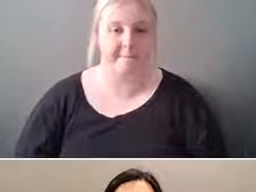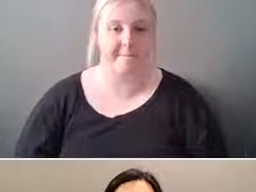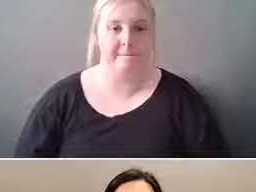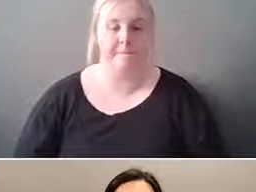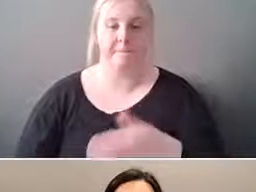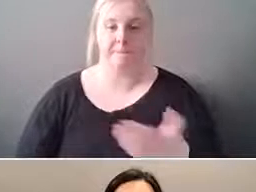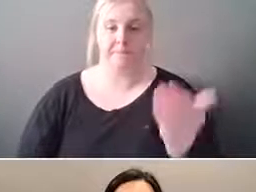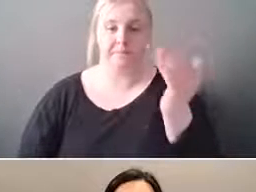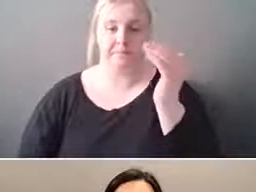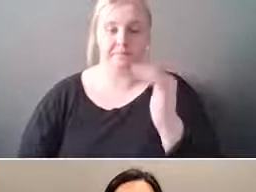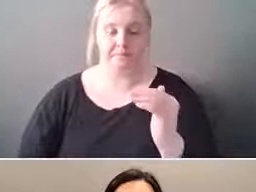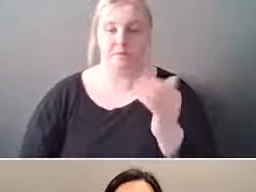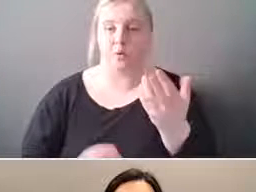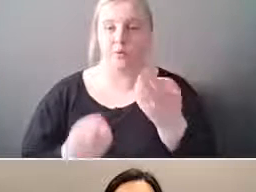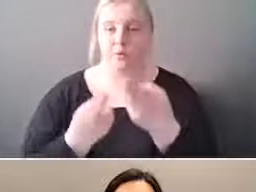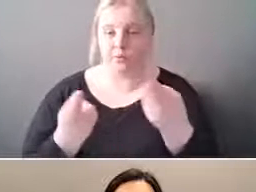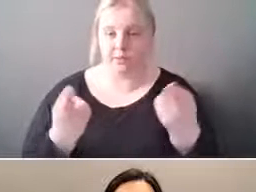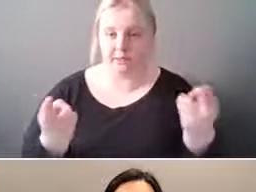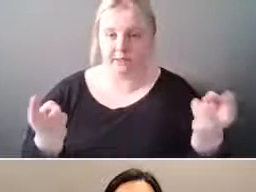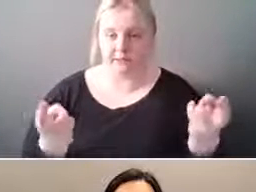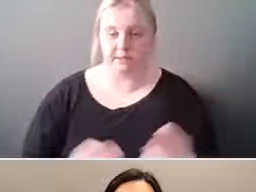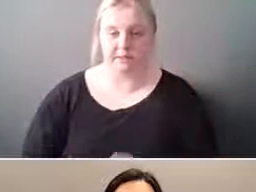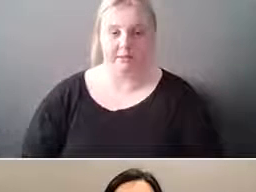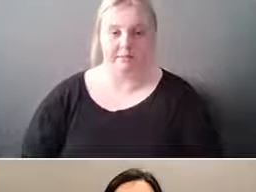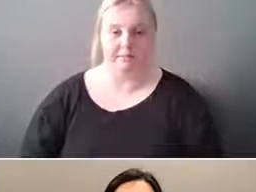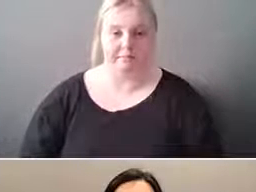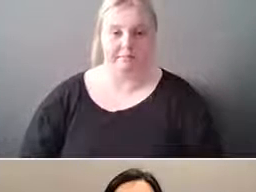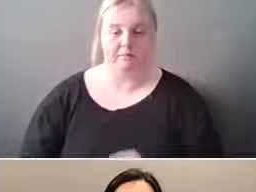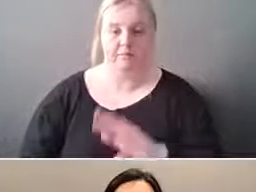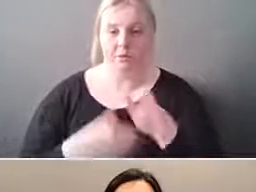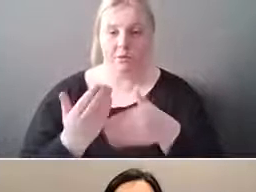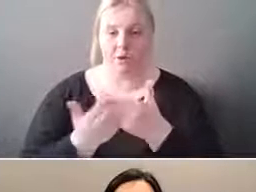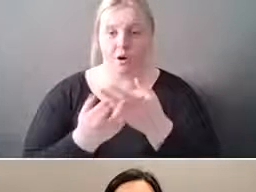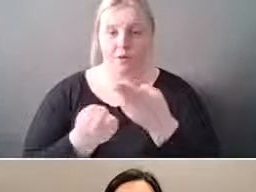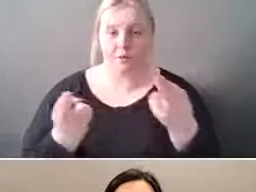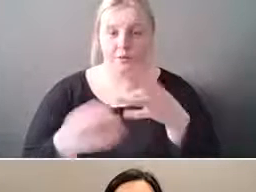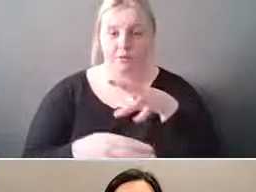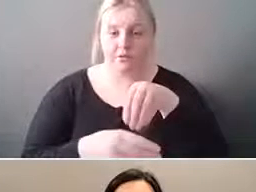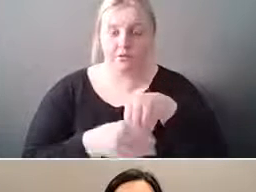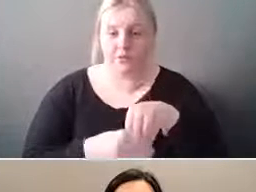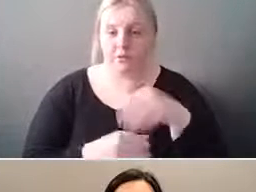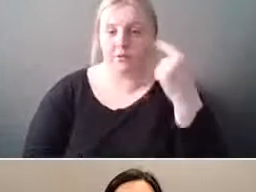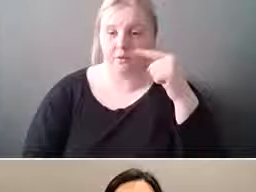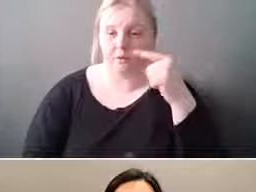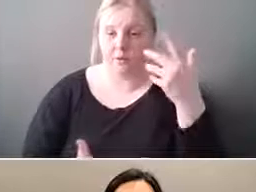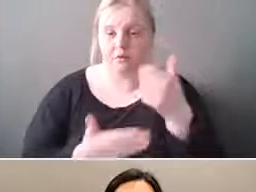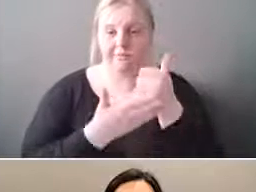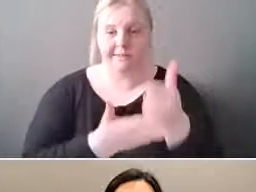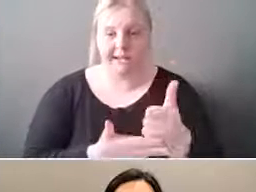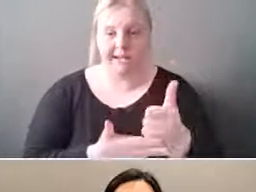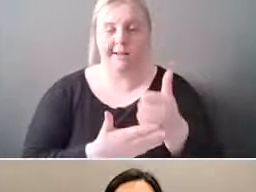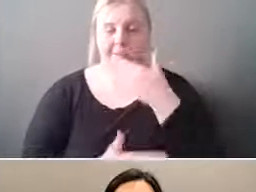Next section under the toolkit is resources. So all of the suggested resources included are meant to assist older adults further